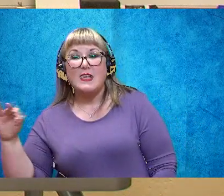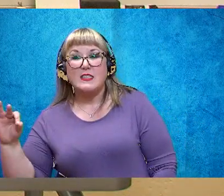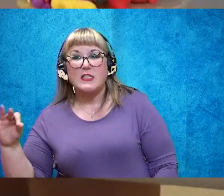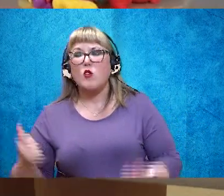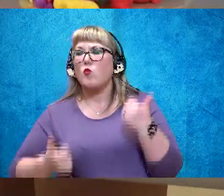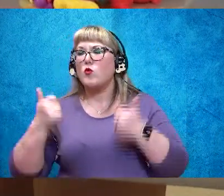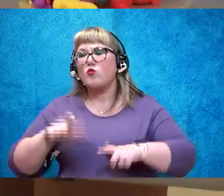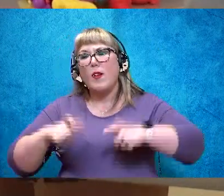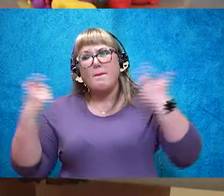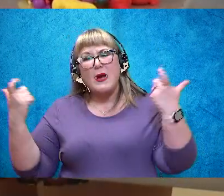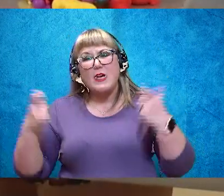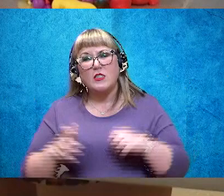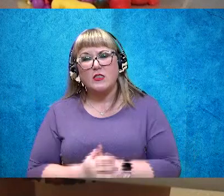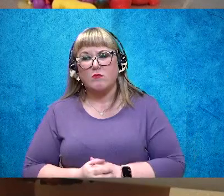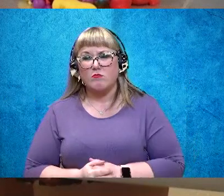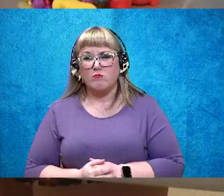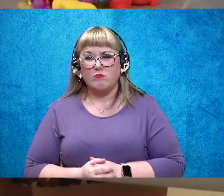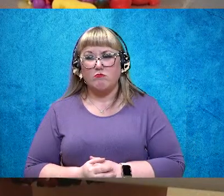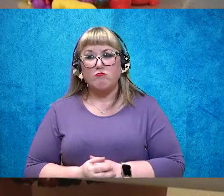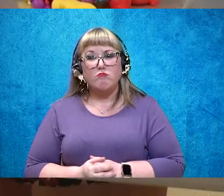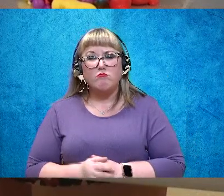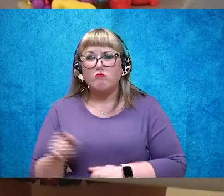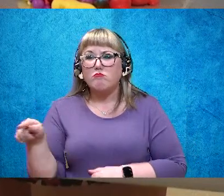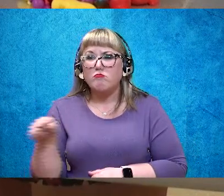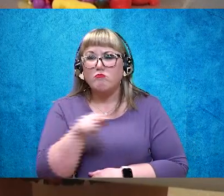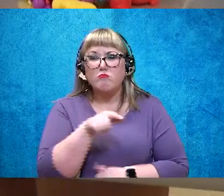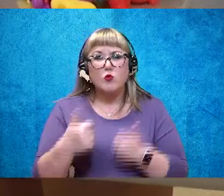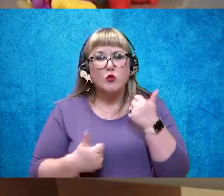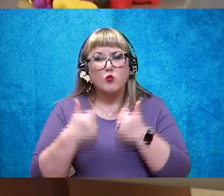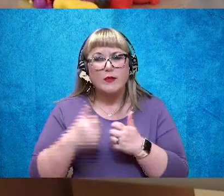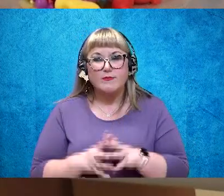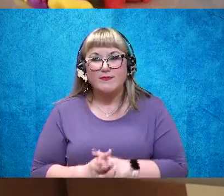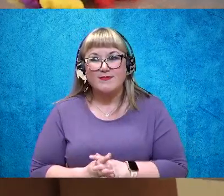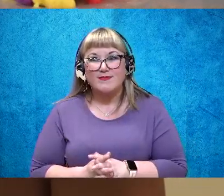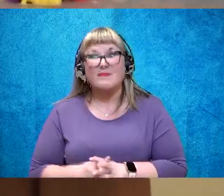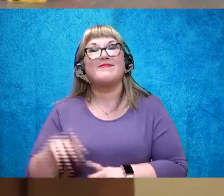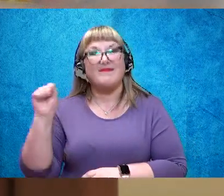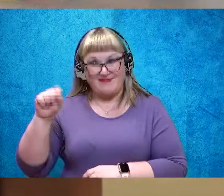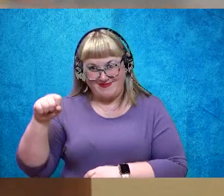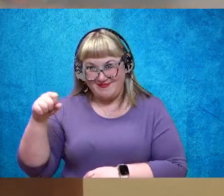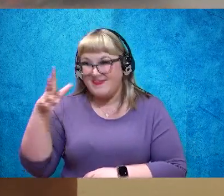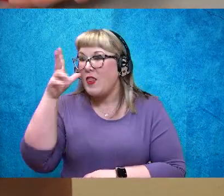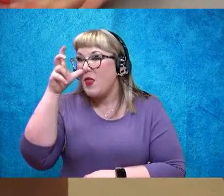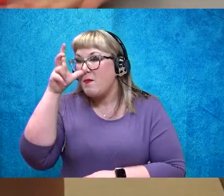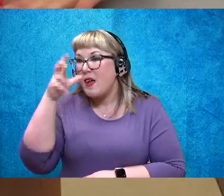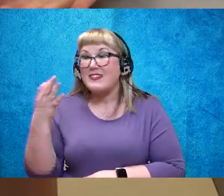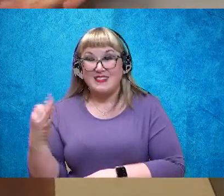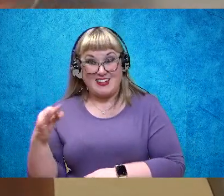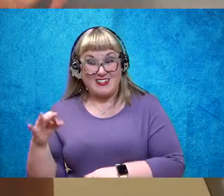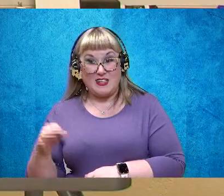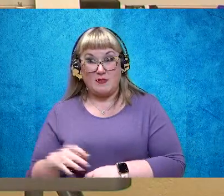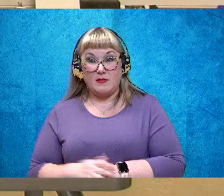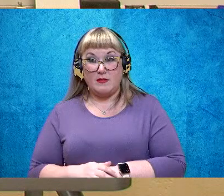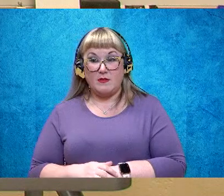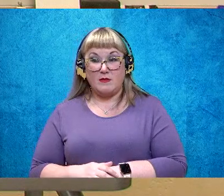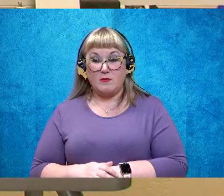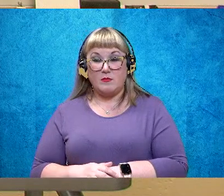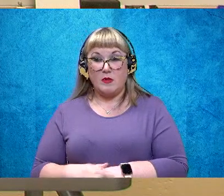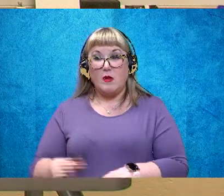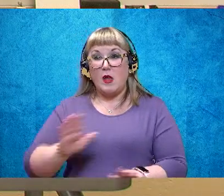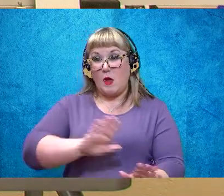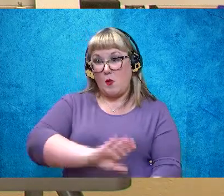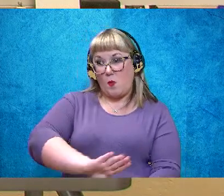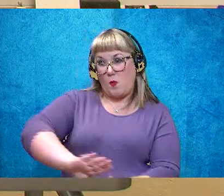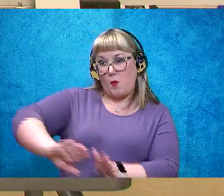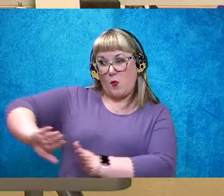bugs? Which one do you think has the most? That's right, it's the 19 bugs. So I'm going to put this one on